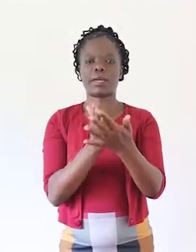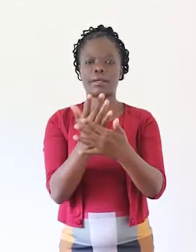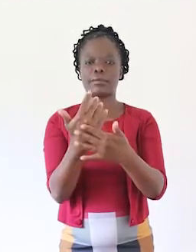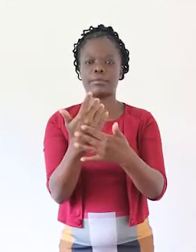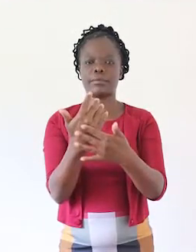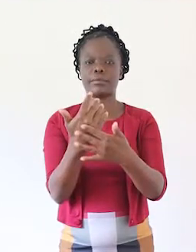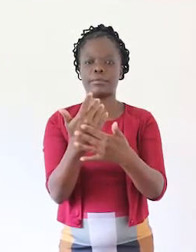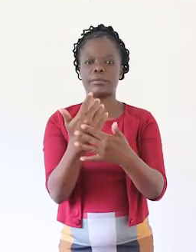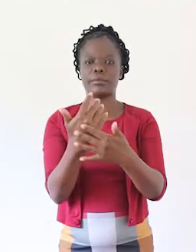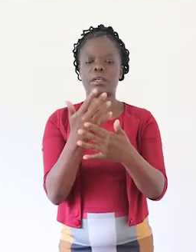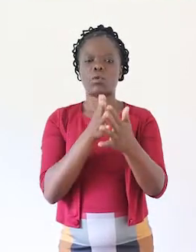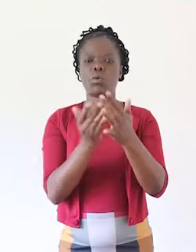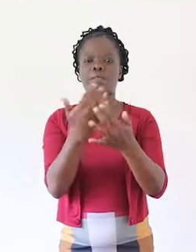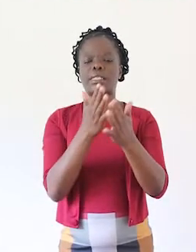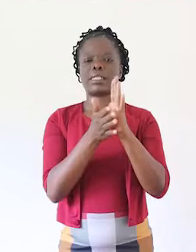weaving